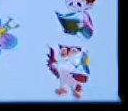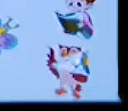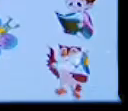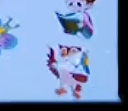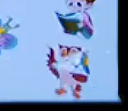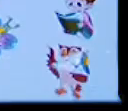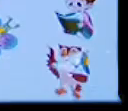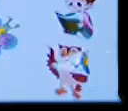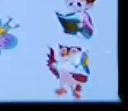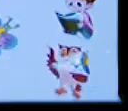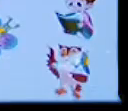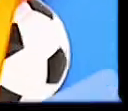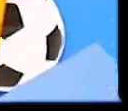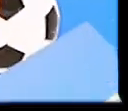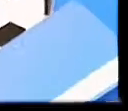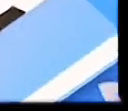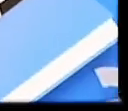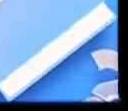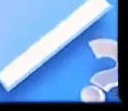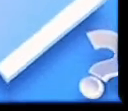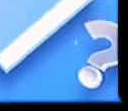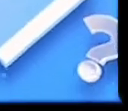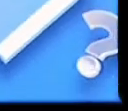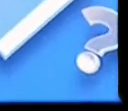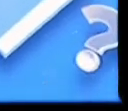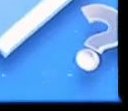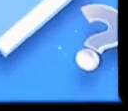nice day. Goodbye.